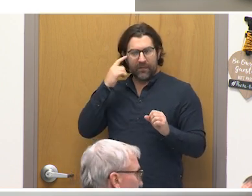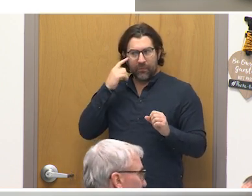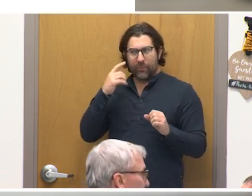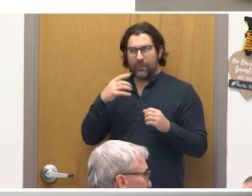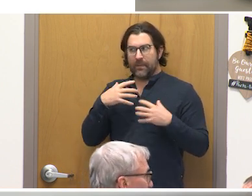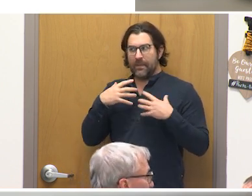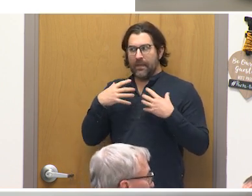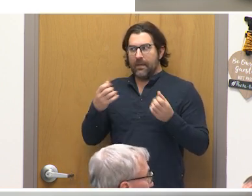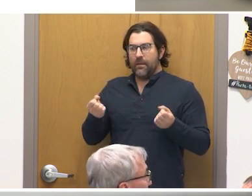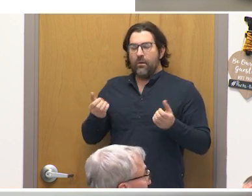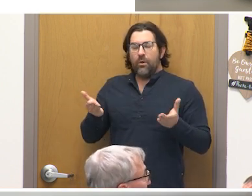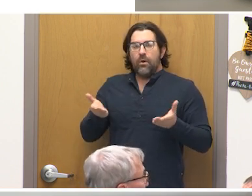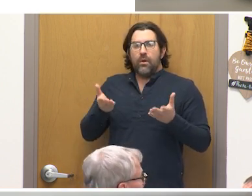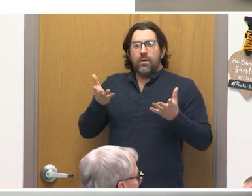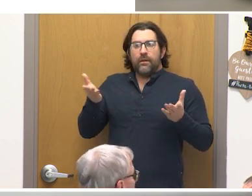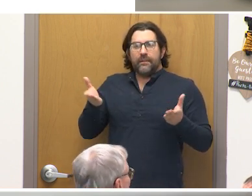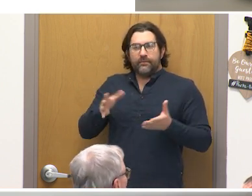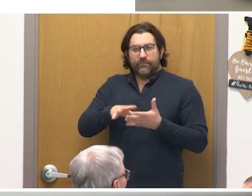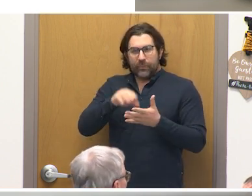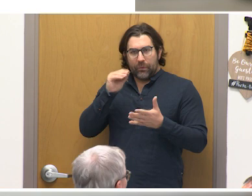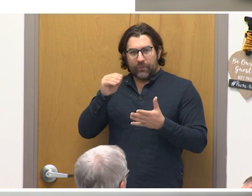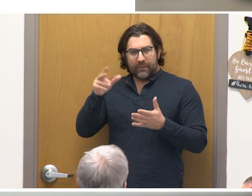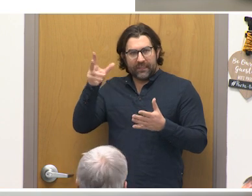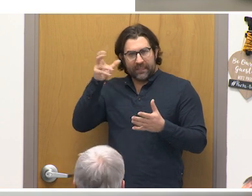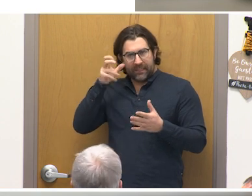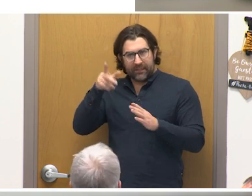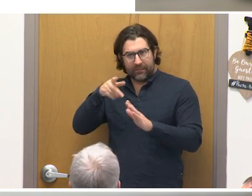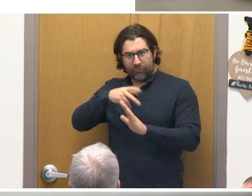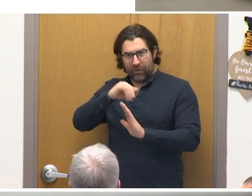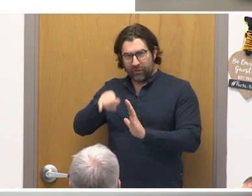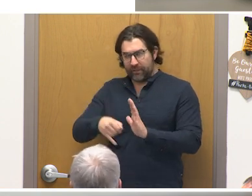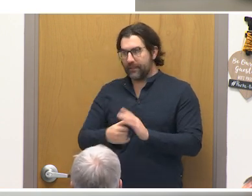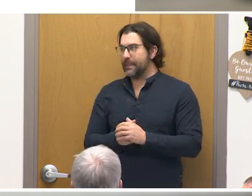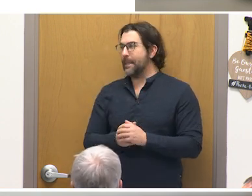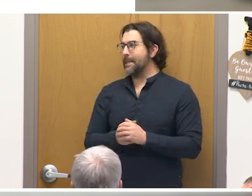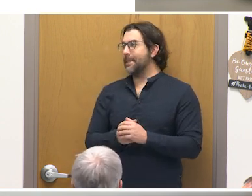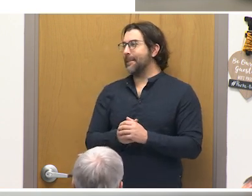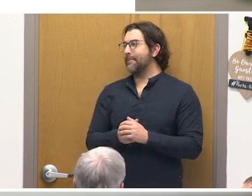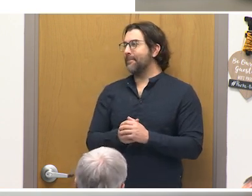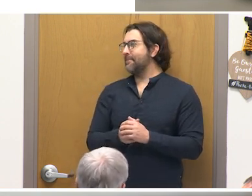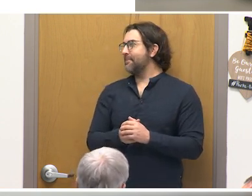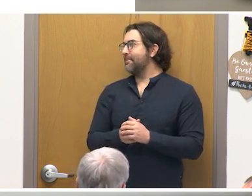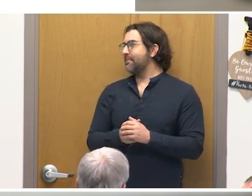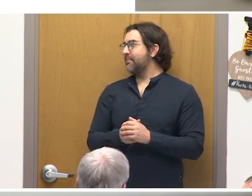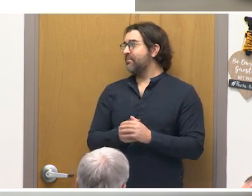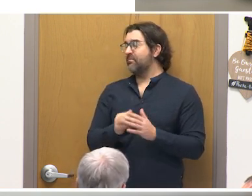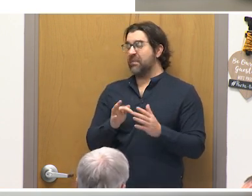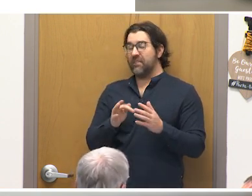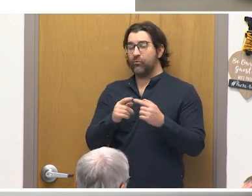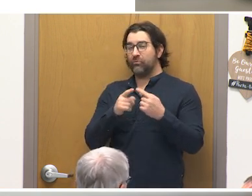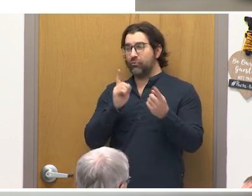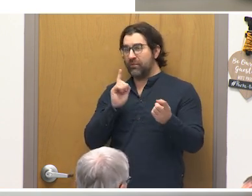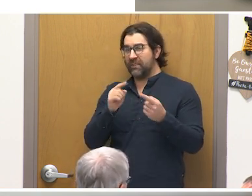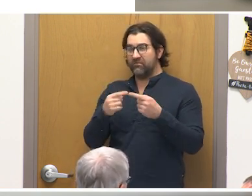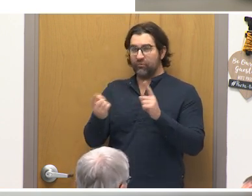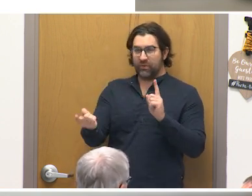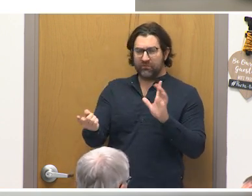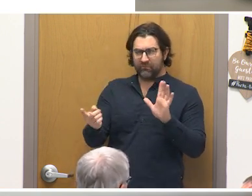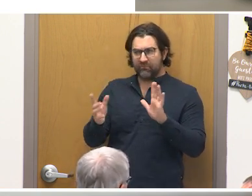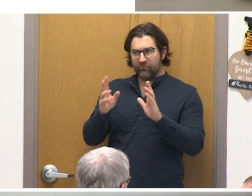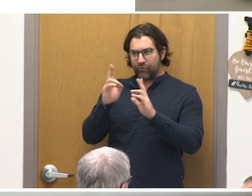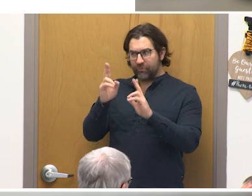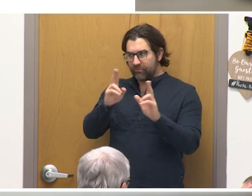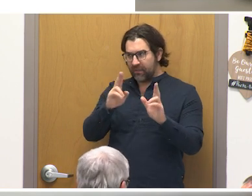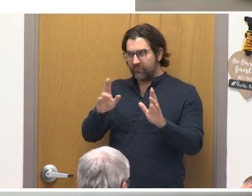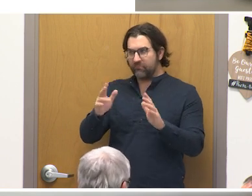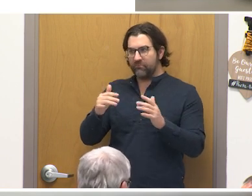We want you to be here to listen, to learn about this project. We'd like you to disagree respectfully. You may not love everything you